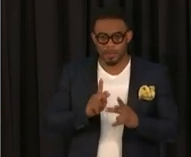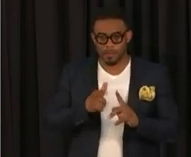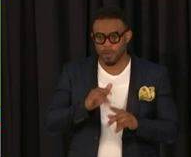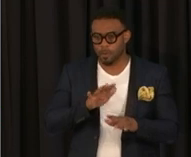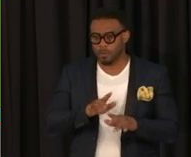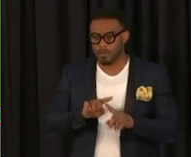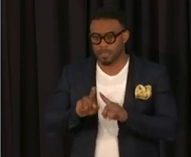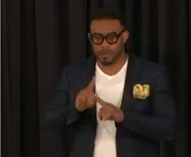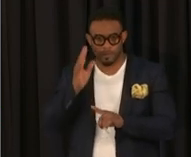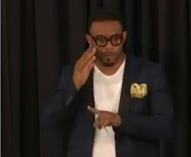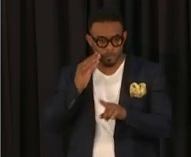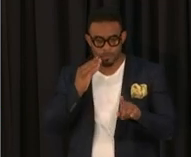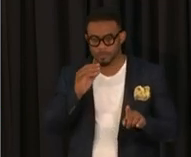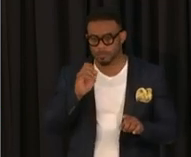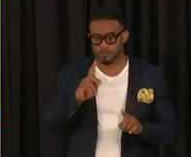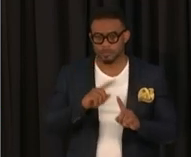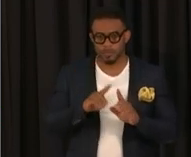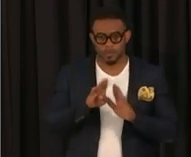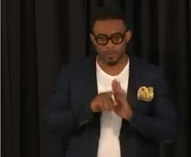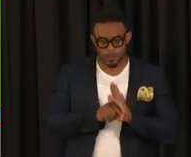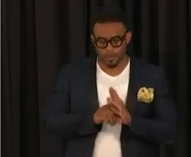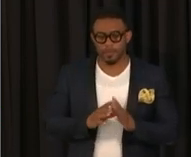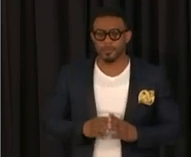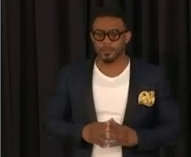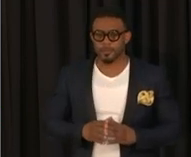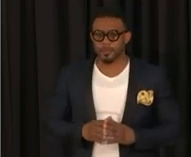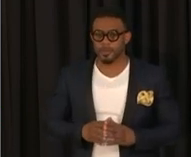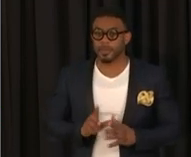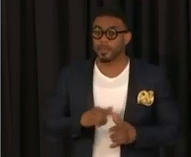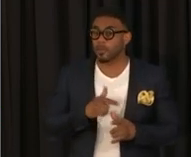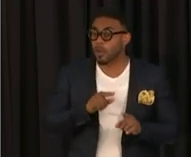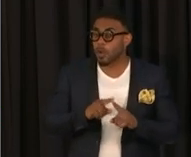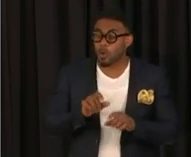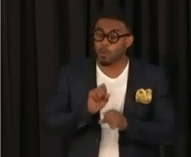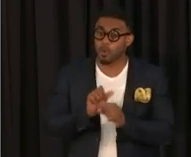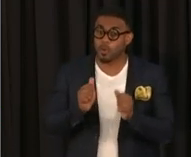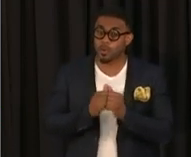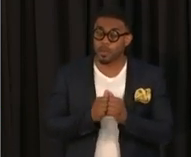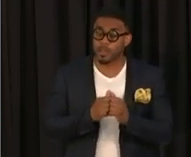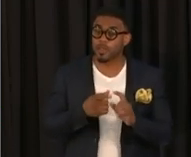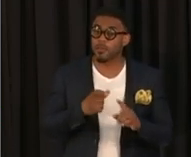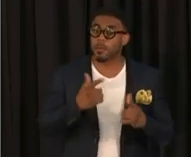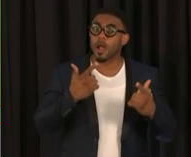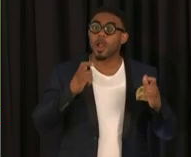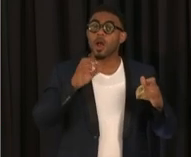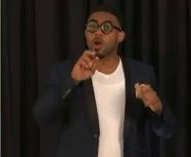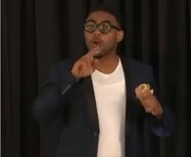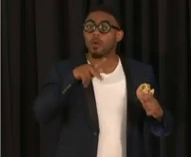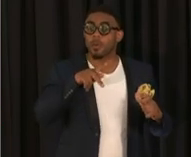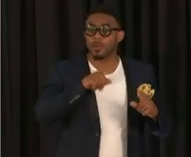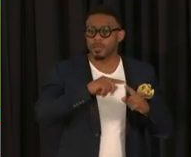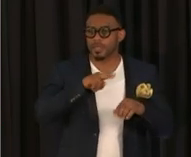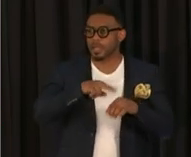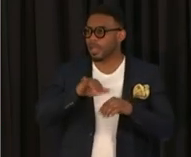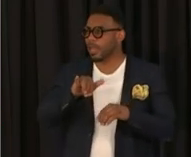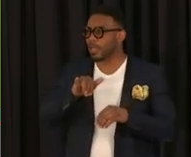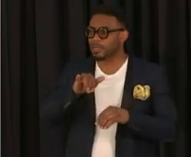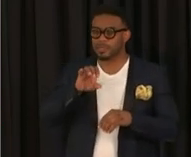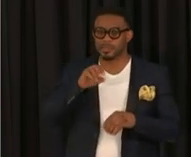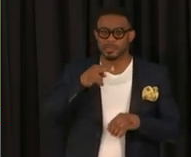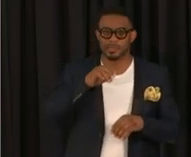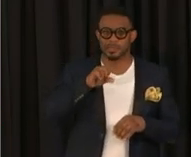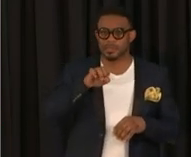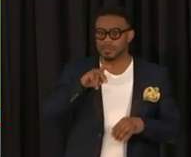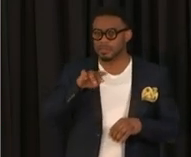need people from all walks of life and all backgrounds and disciplines. And then we've also worked with from large corporations nationally, like the